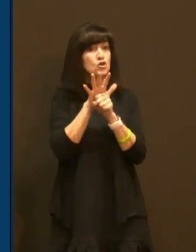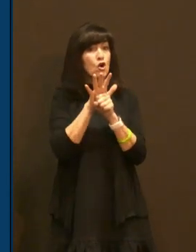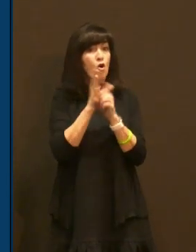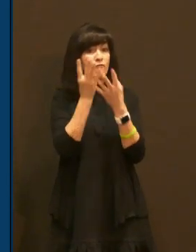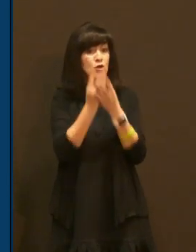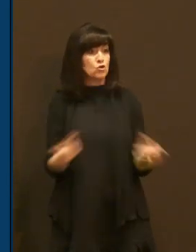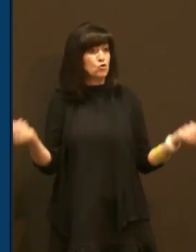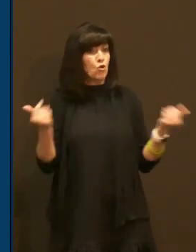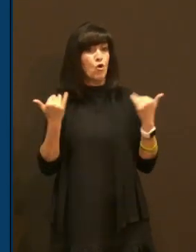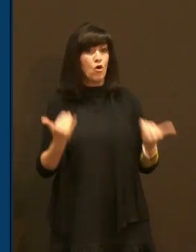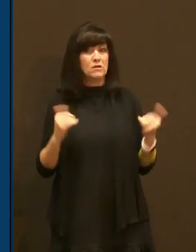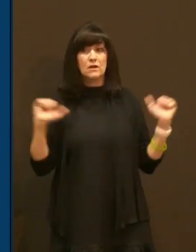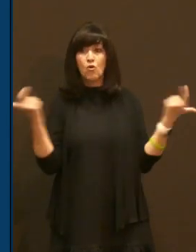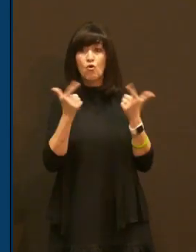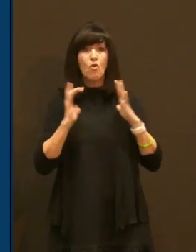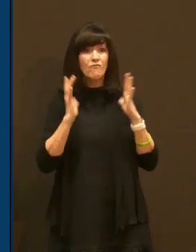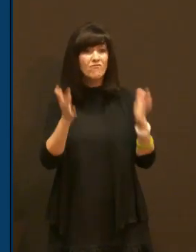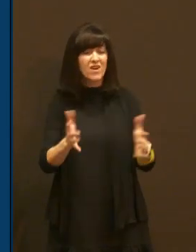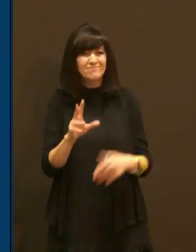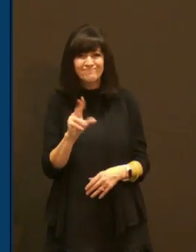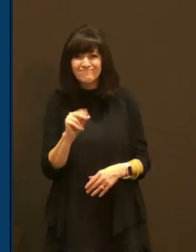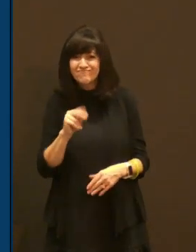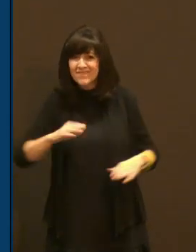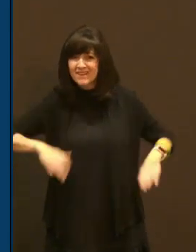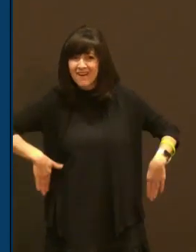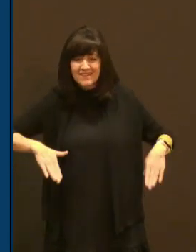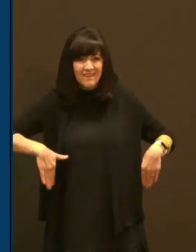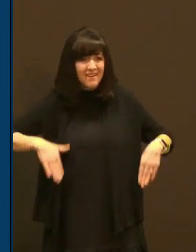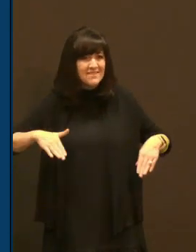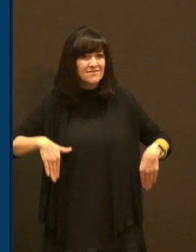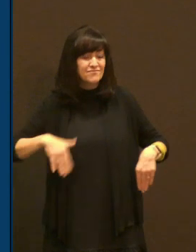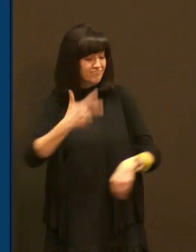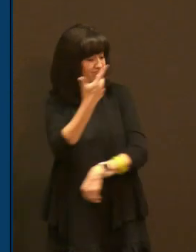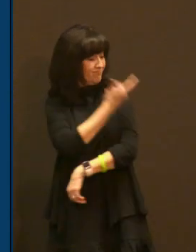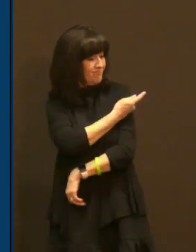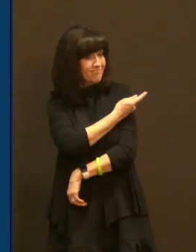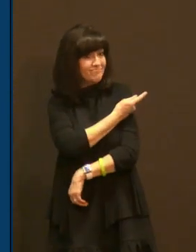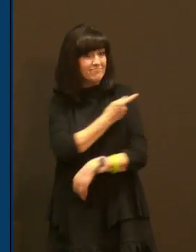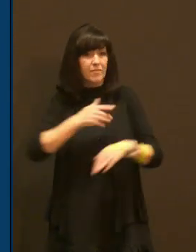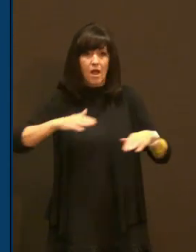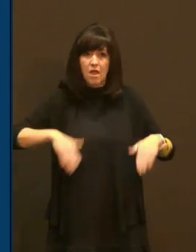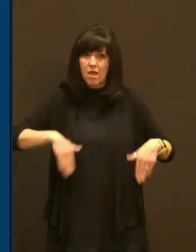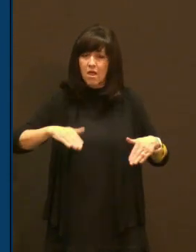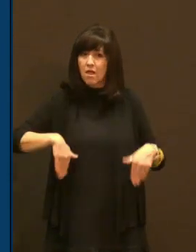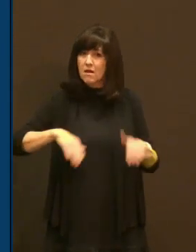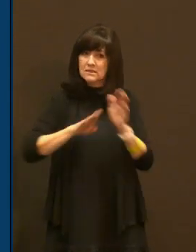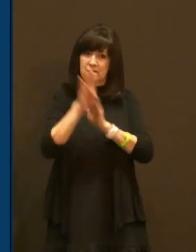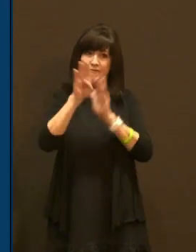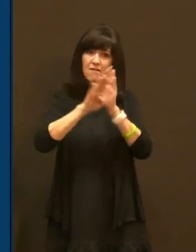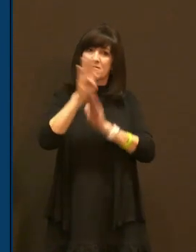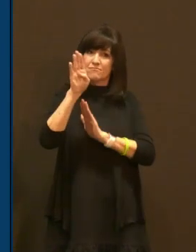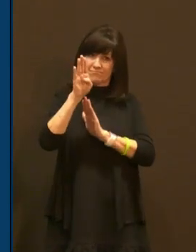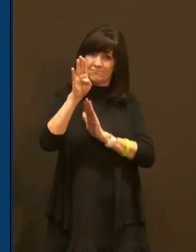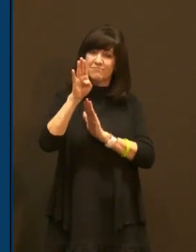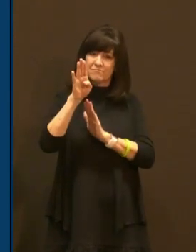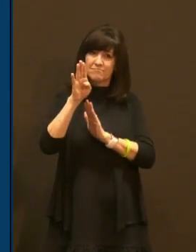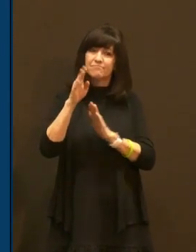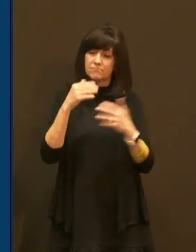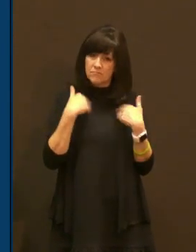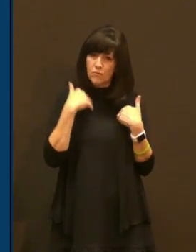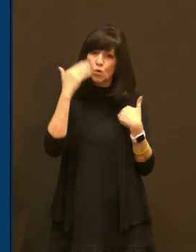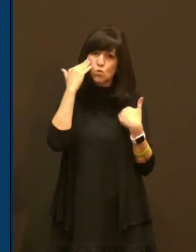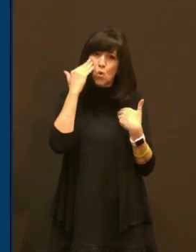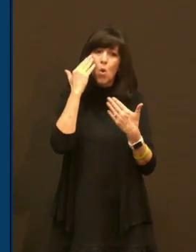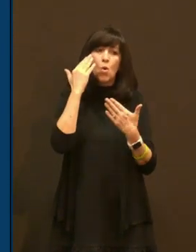of we don't have a vaccine or a treatment for COVID-19. We do know ways that we can prevent